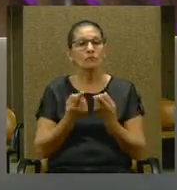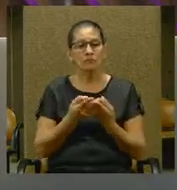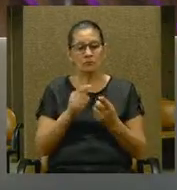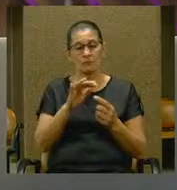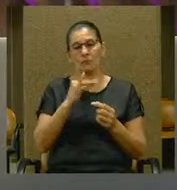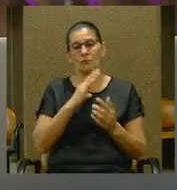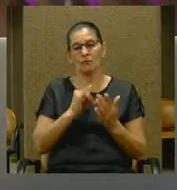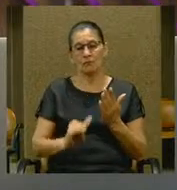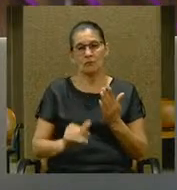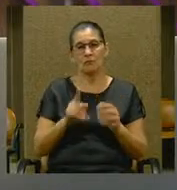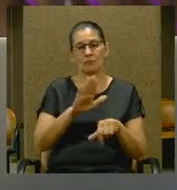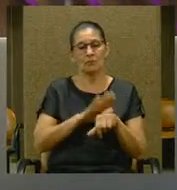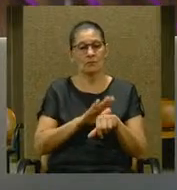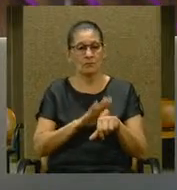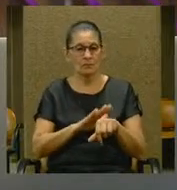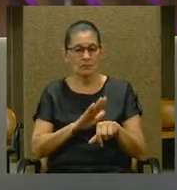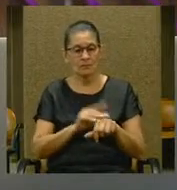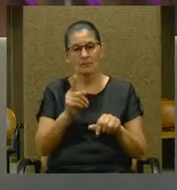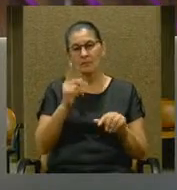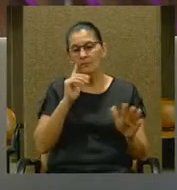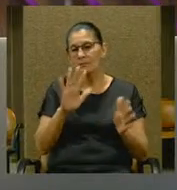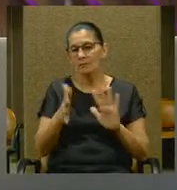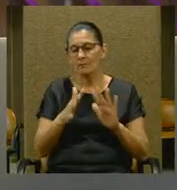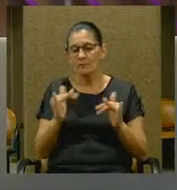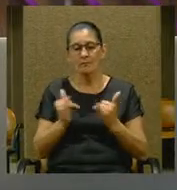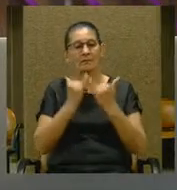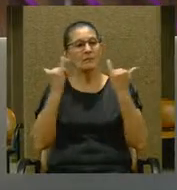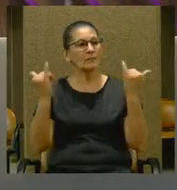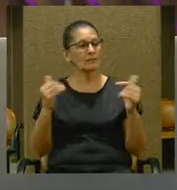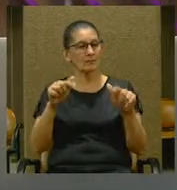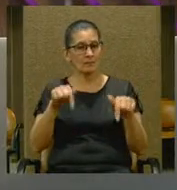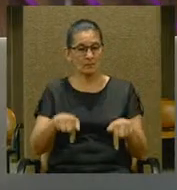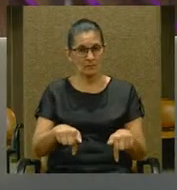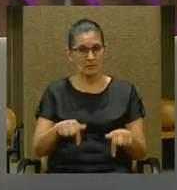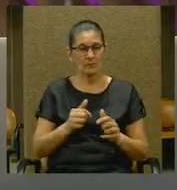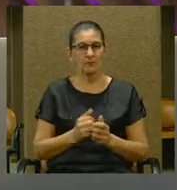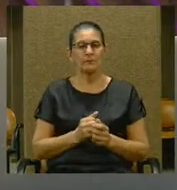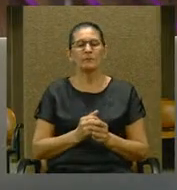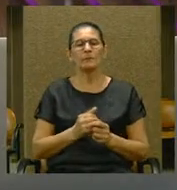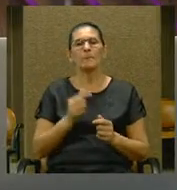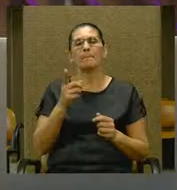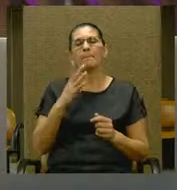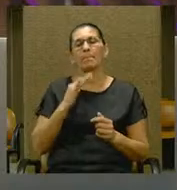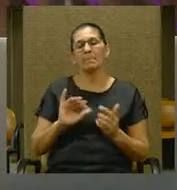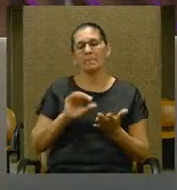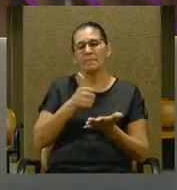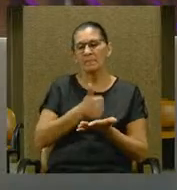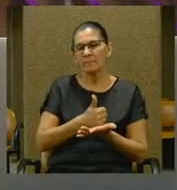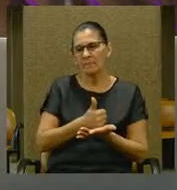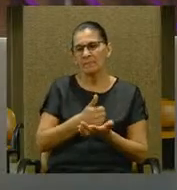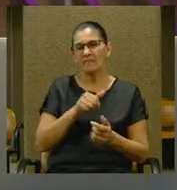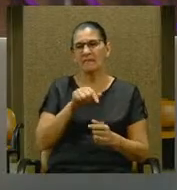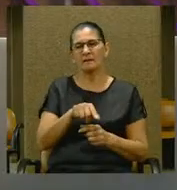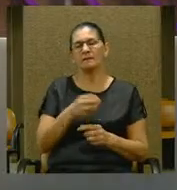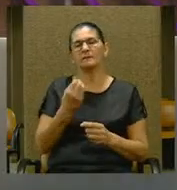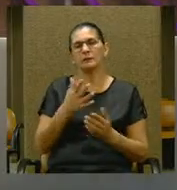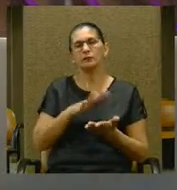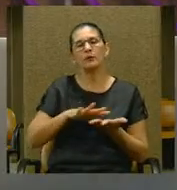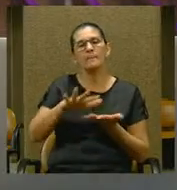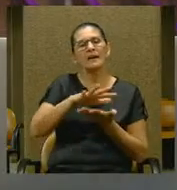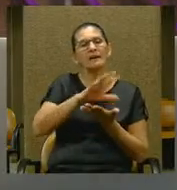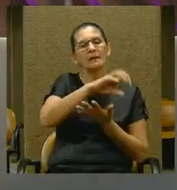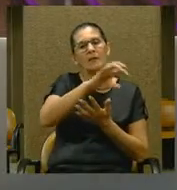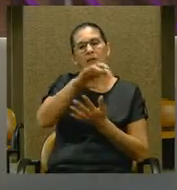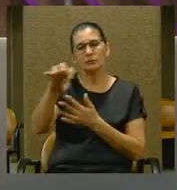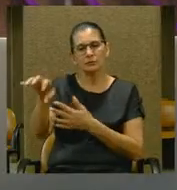every day the substances, and fentanyl does not seem to be one of the substances that is present in our